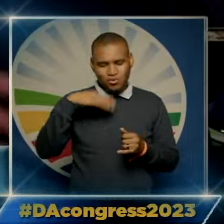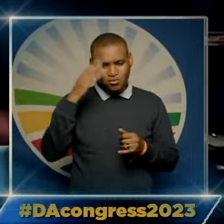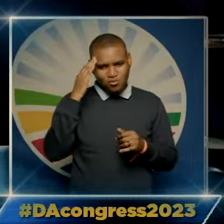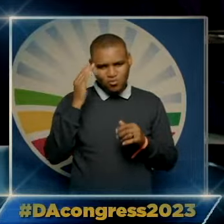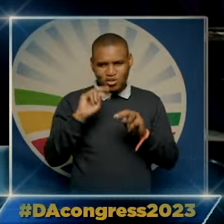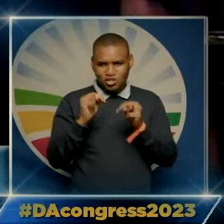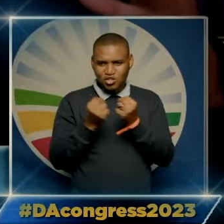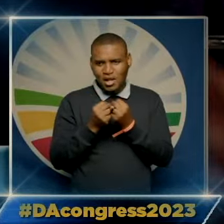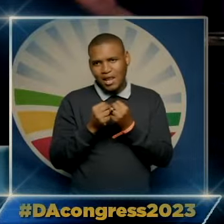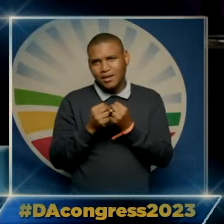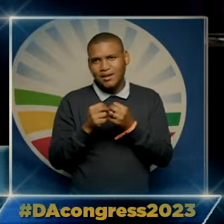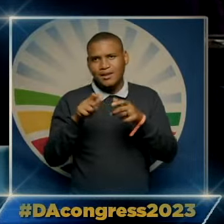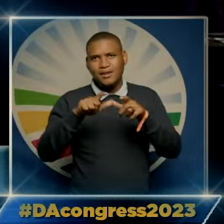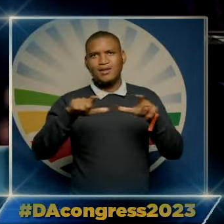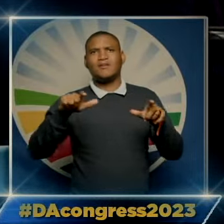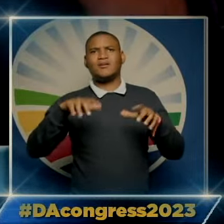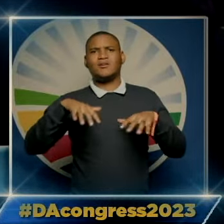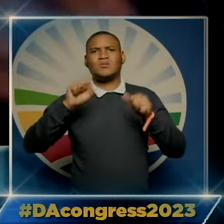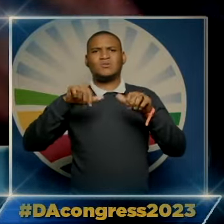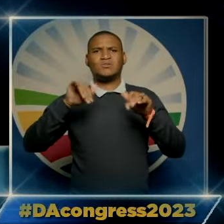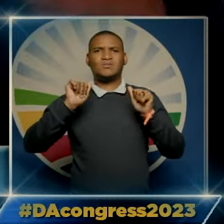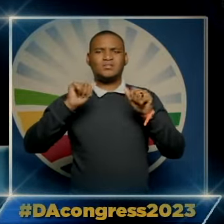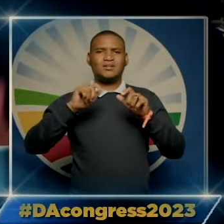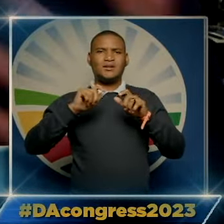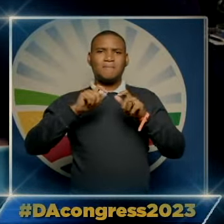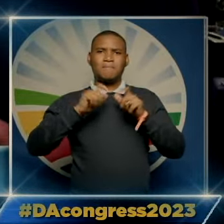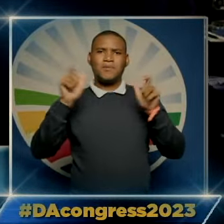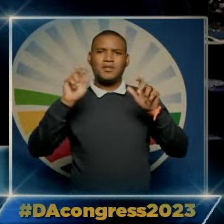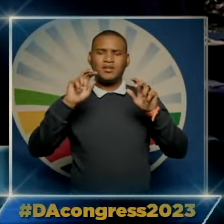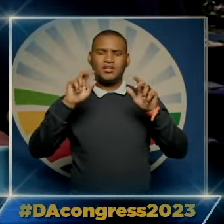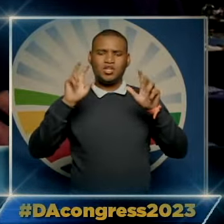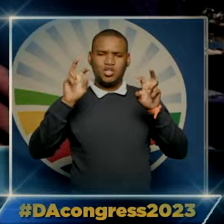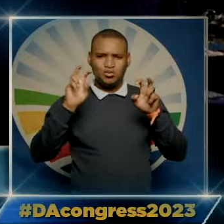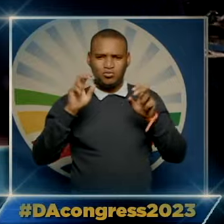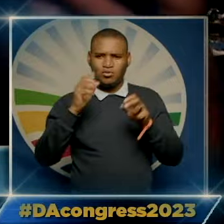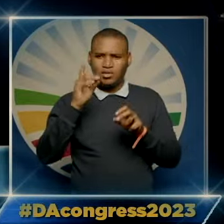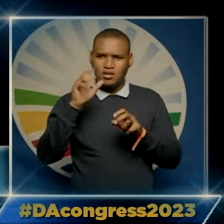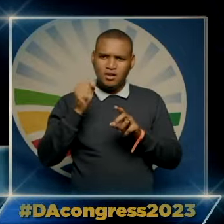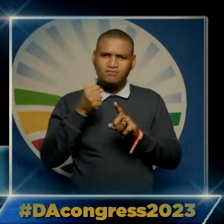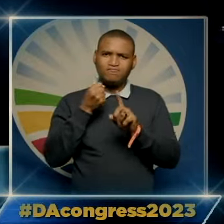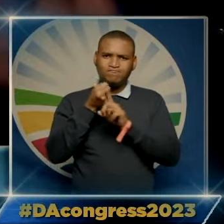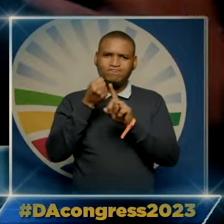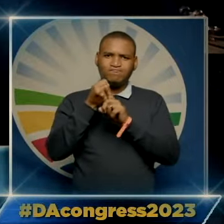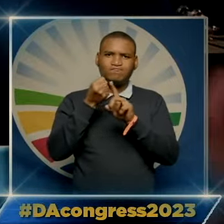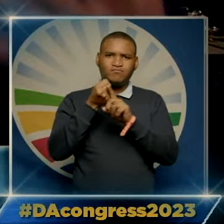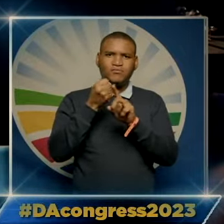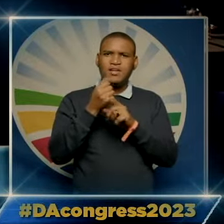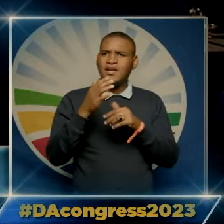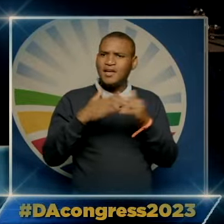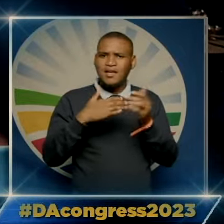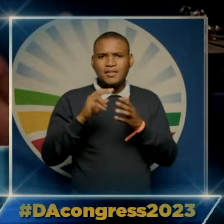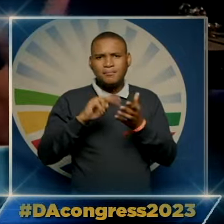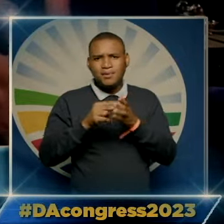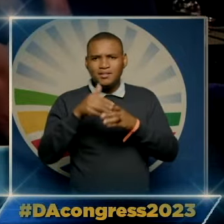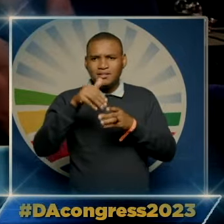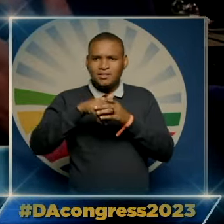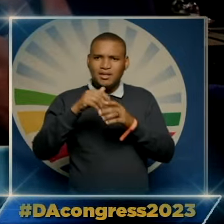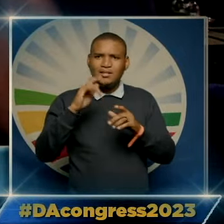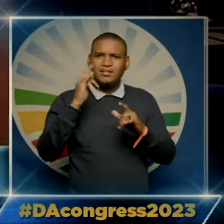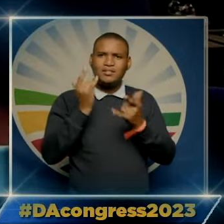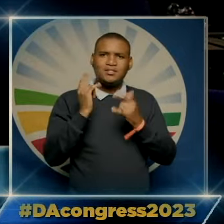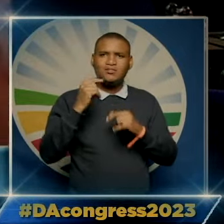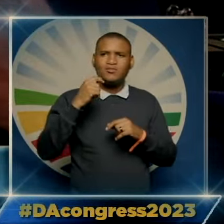load shedding is a massive issue that the DA has been at the forefront of fighting. Are there any plans inside the city of Tshwane